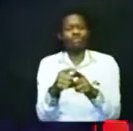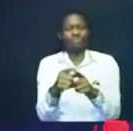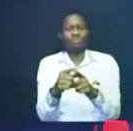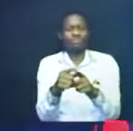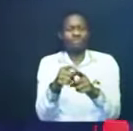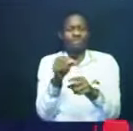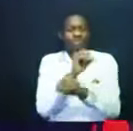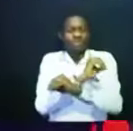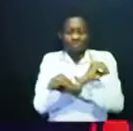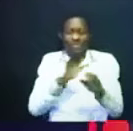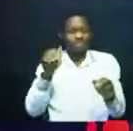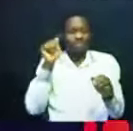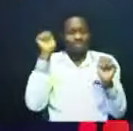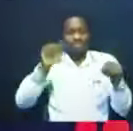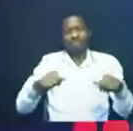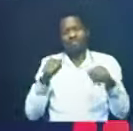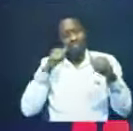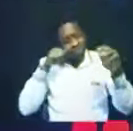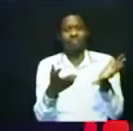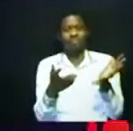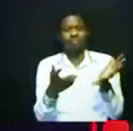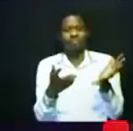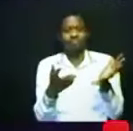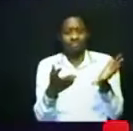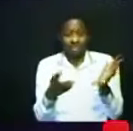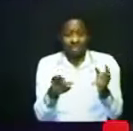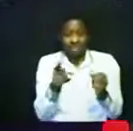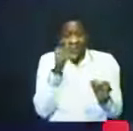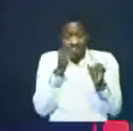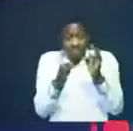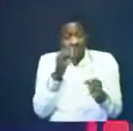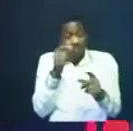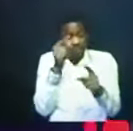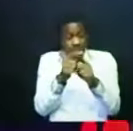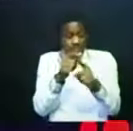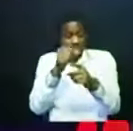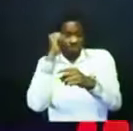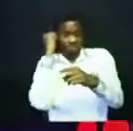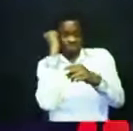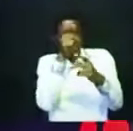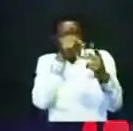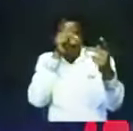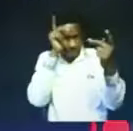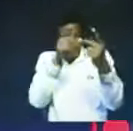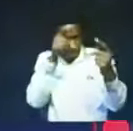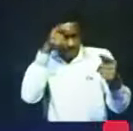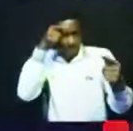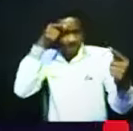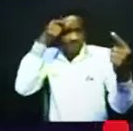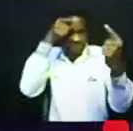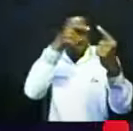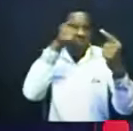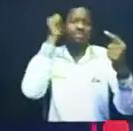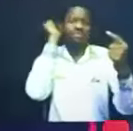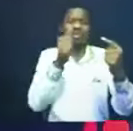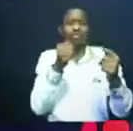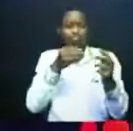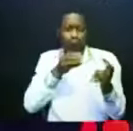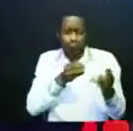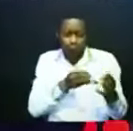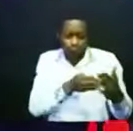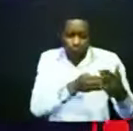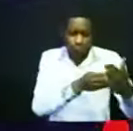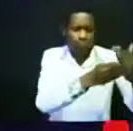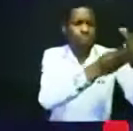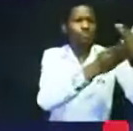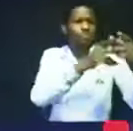sight. So wherever the word should go, nothing will hide it. Nothing can be an obstruction. He sends it, and it is guided